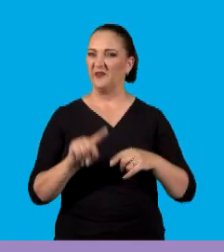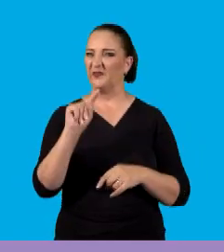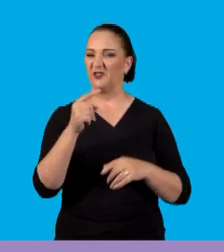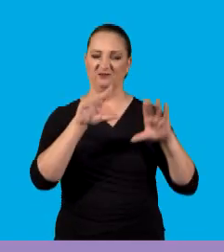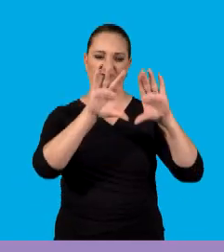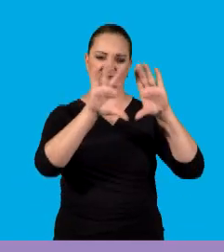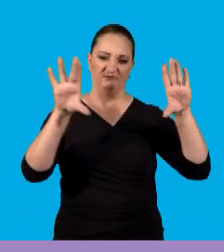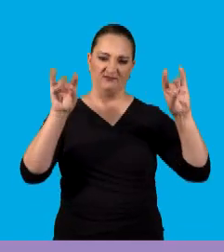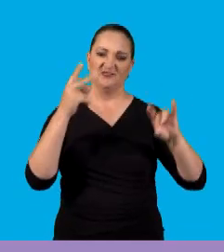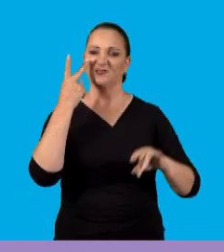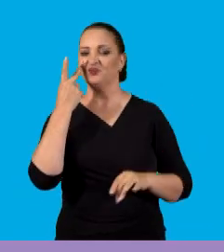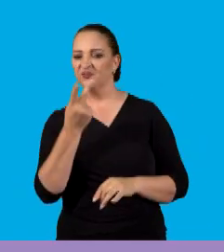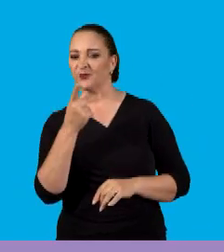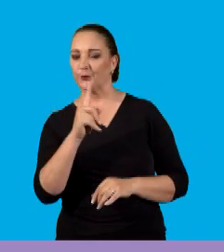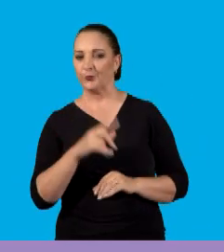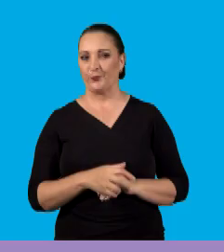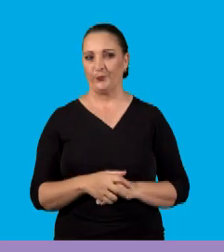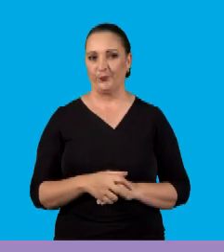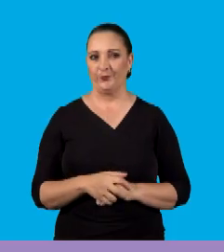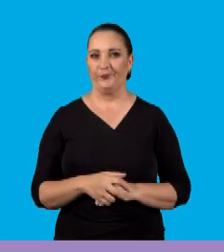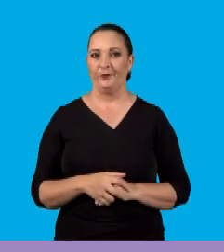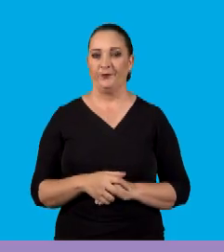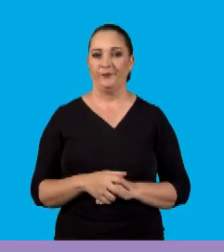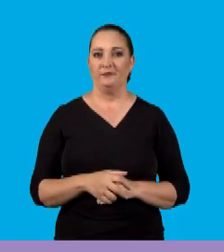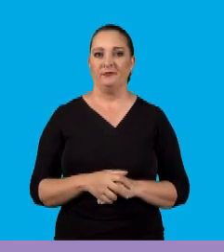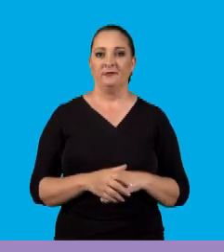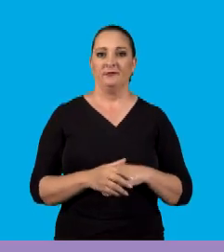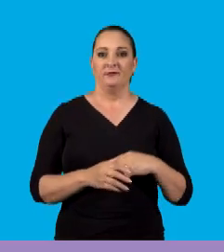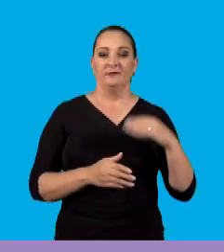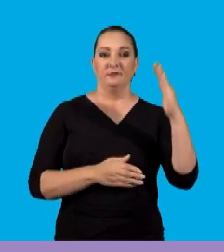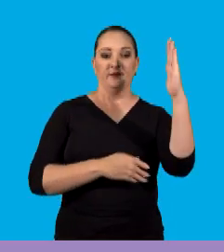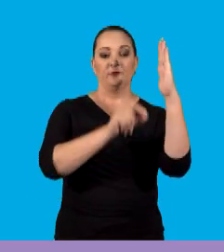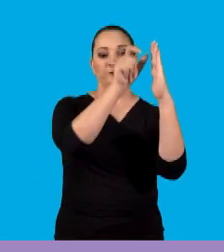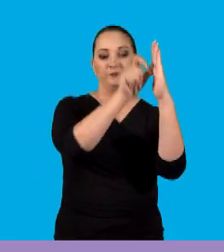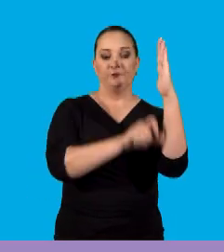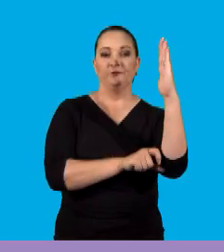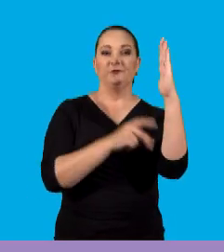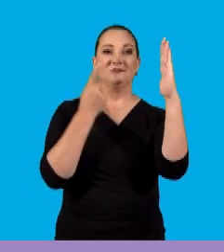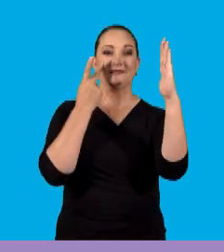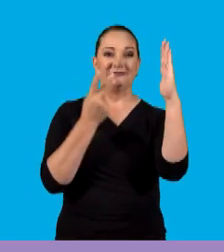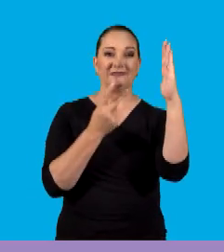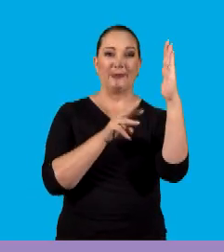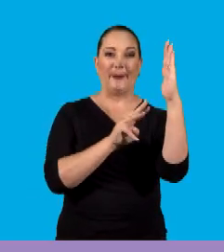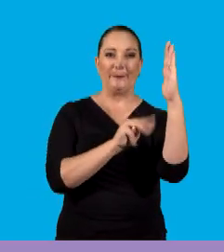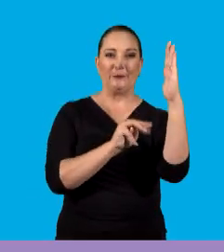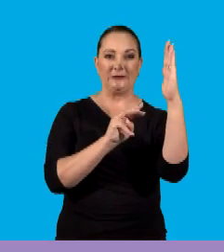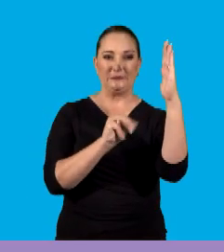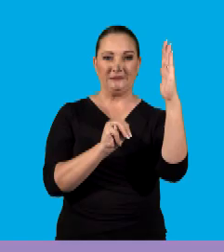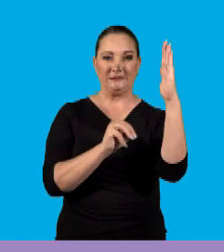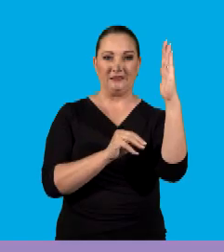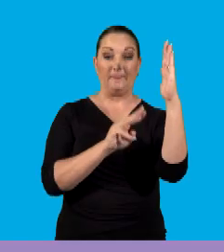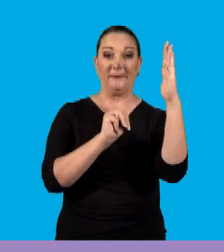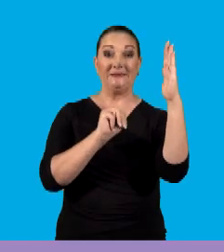we have been given there. We can see there that on the vertical values, we have been given the rainfall in milliliters,